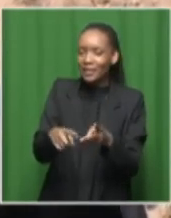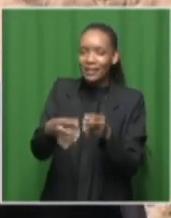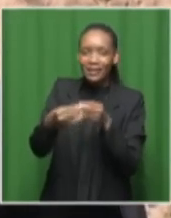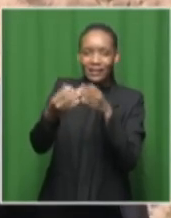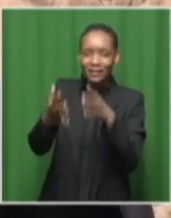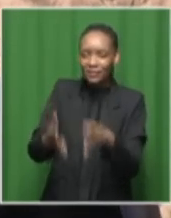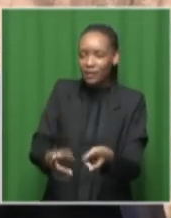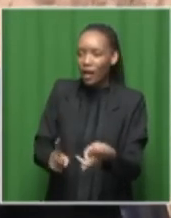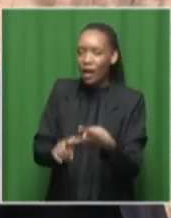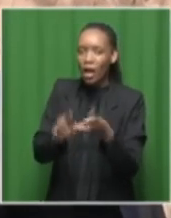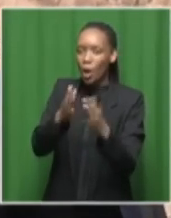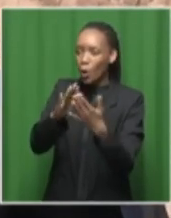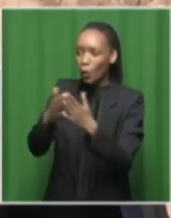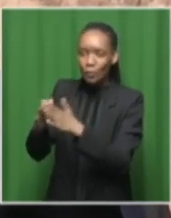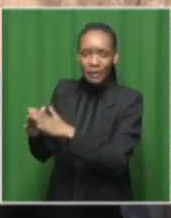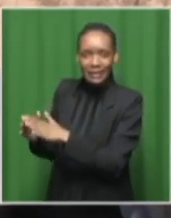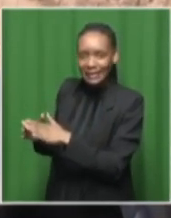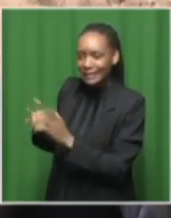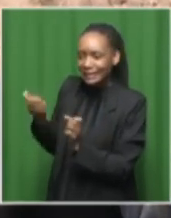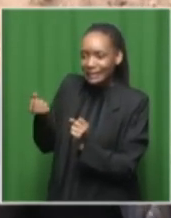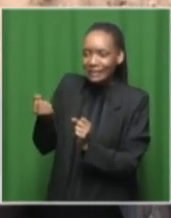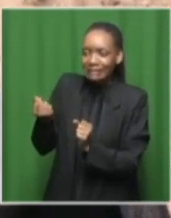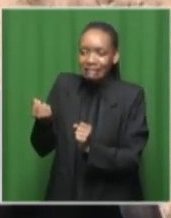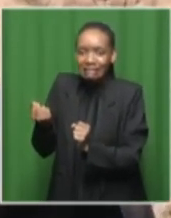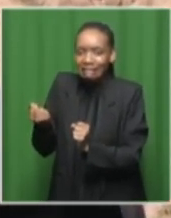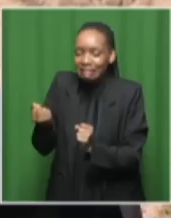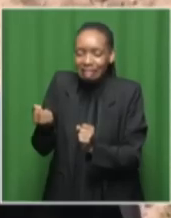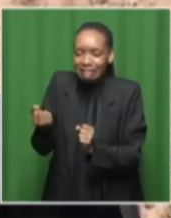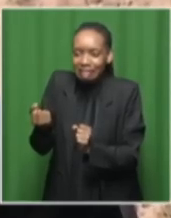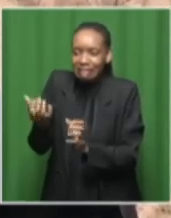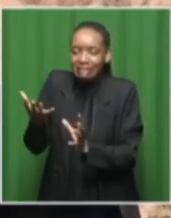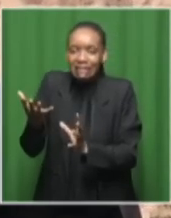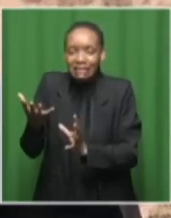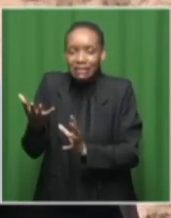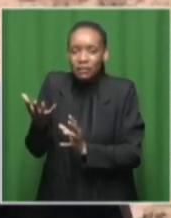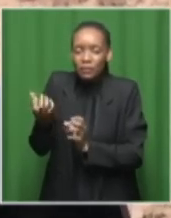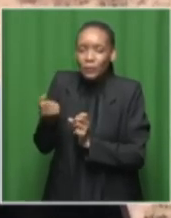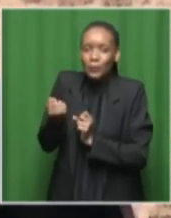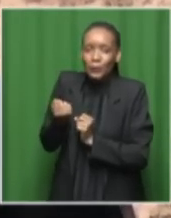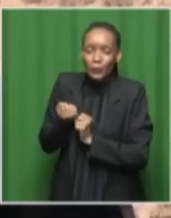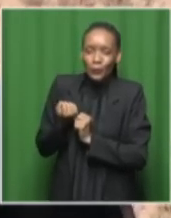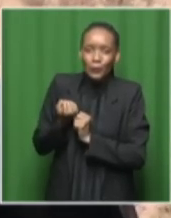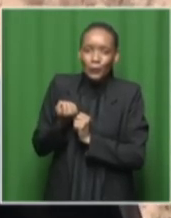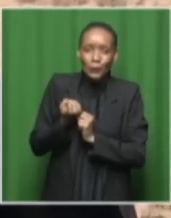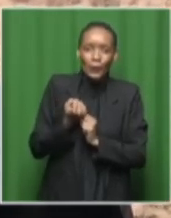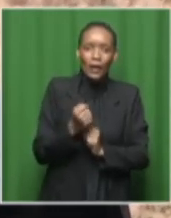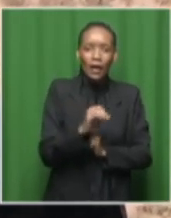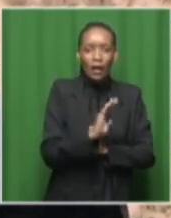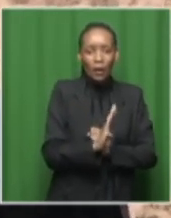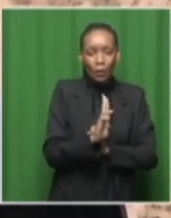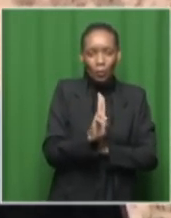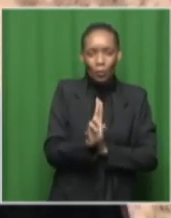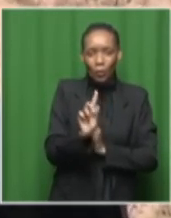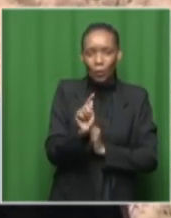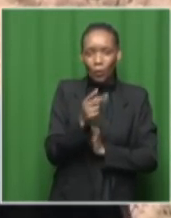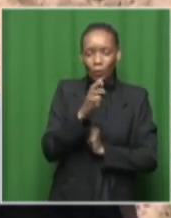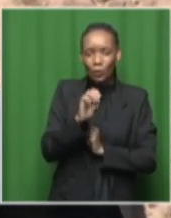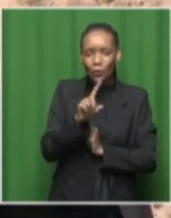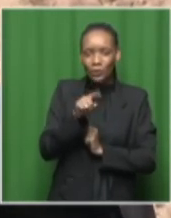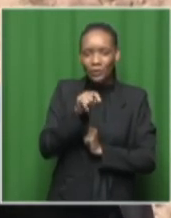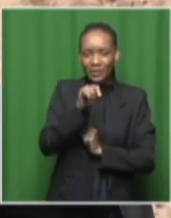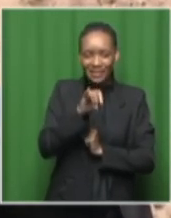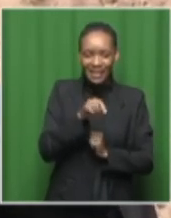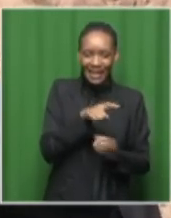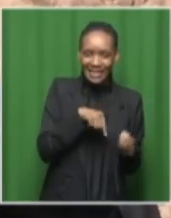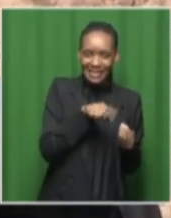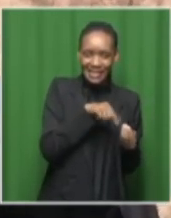the communities at large. We don't even know what to say to the Buthelezi clan, because as we all know that Mtwana